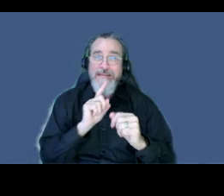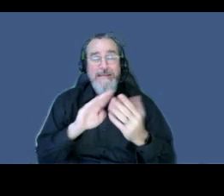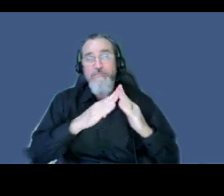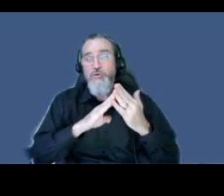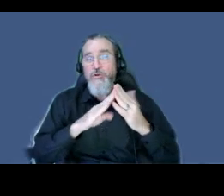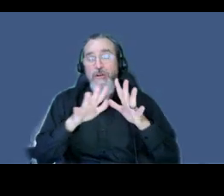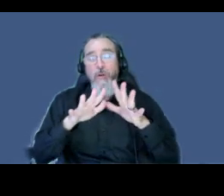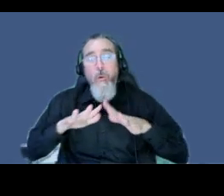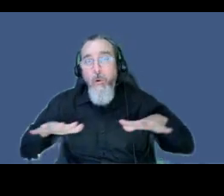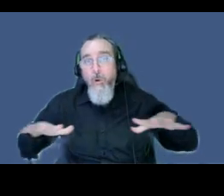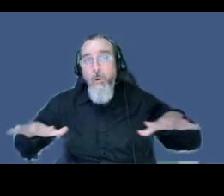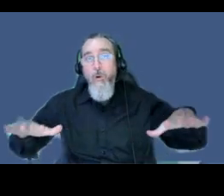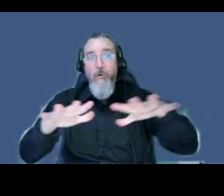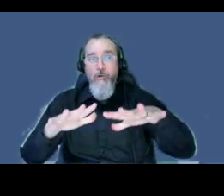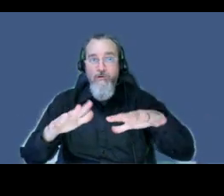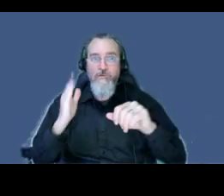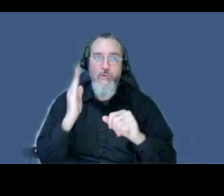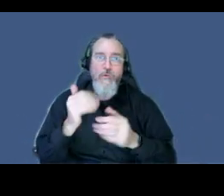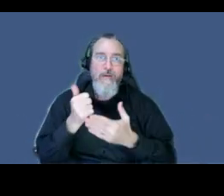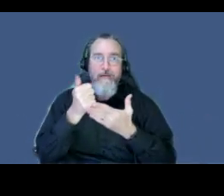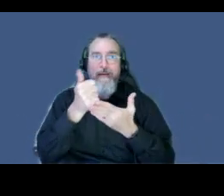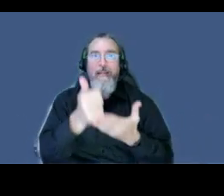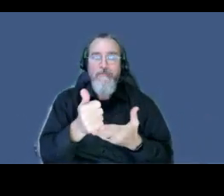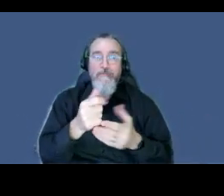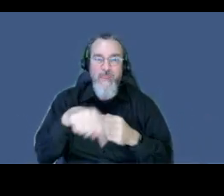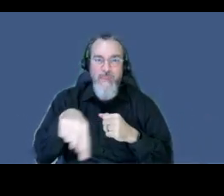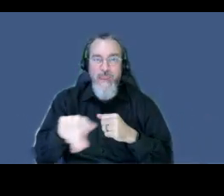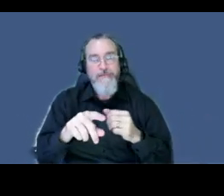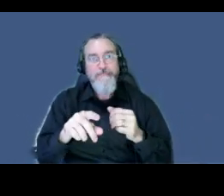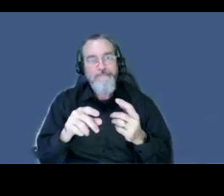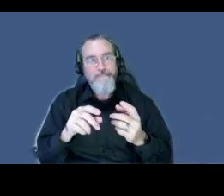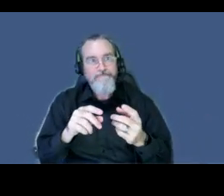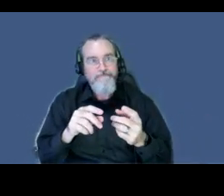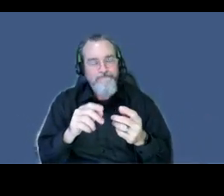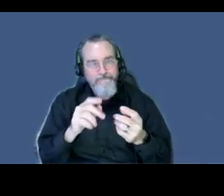are addressing the impacts of climate